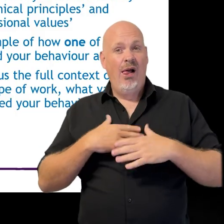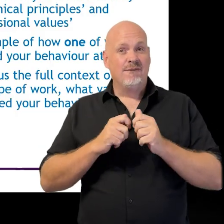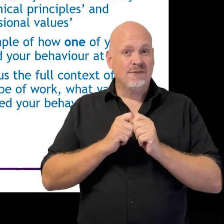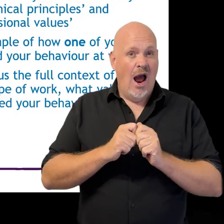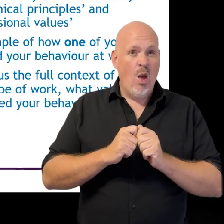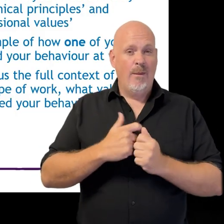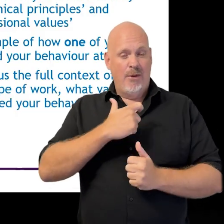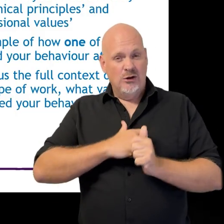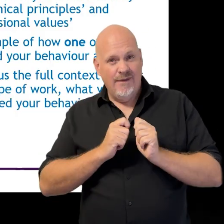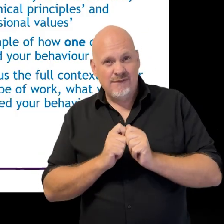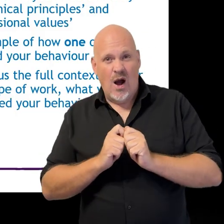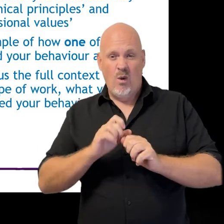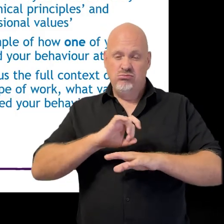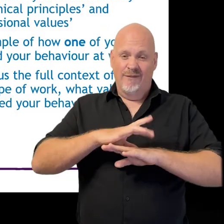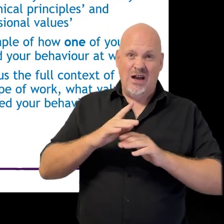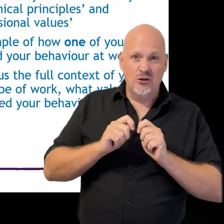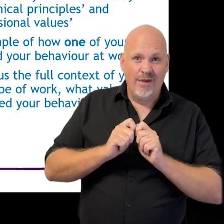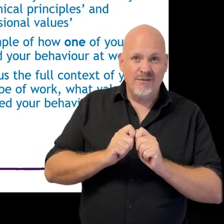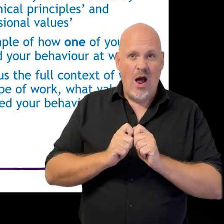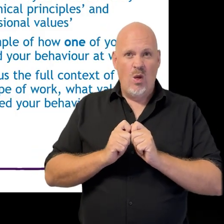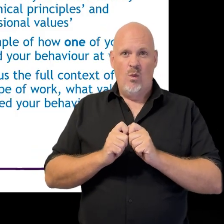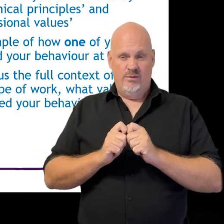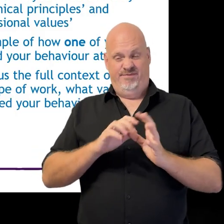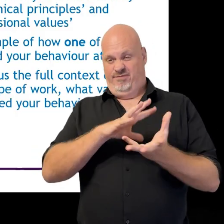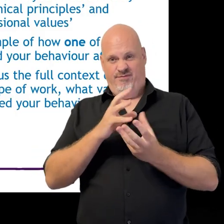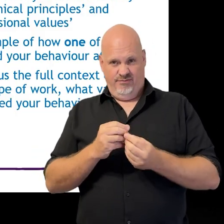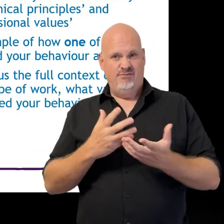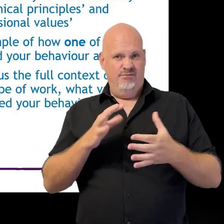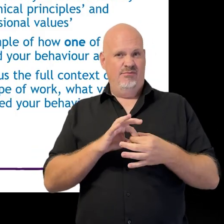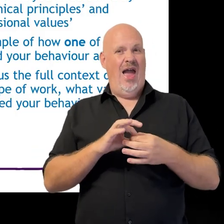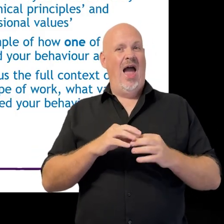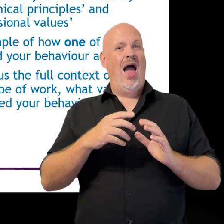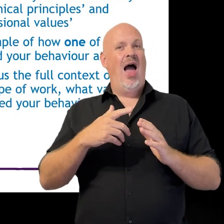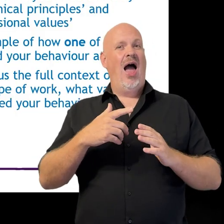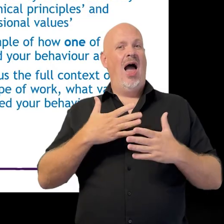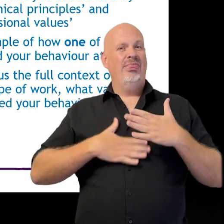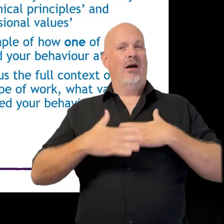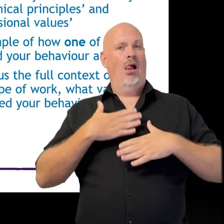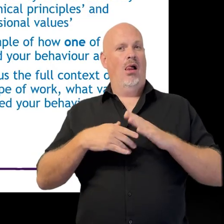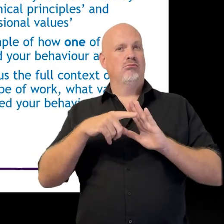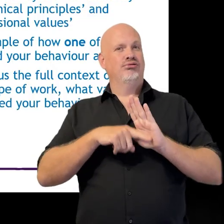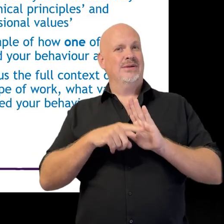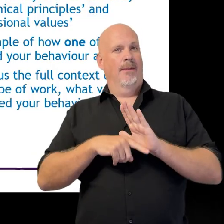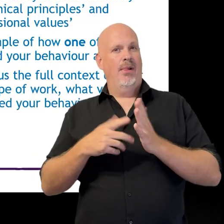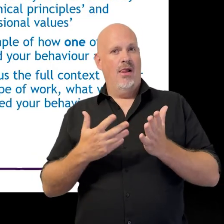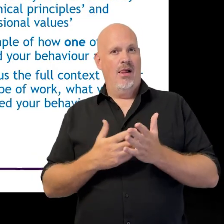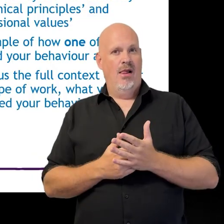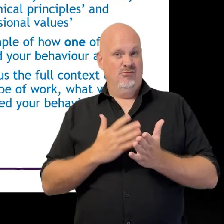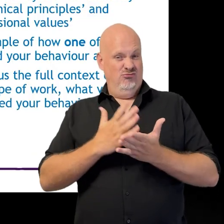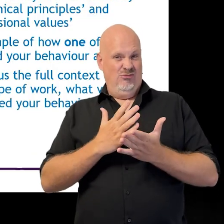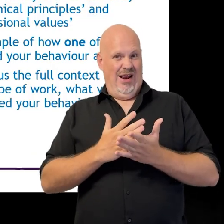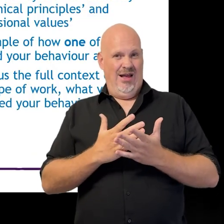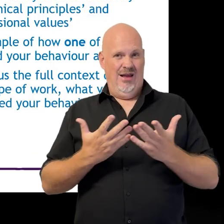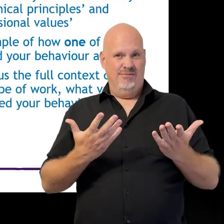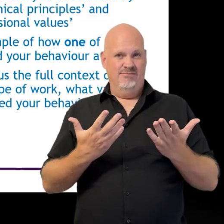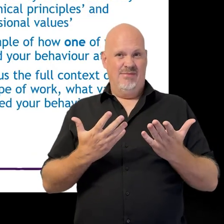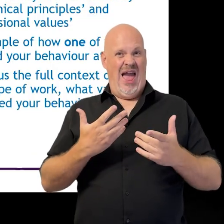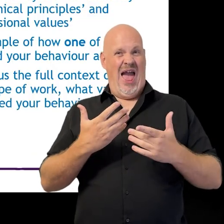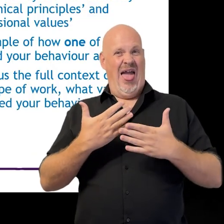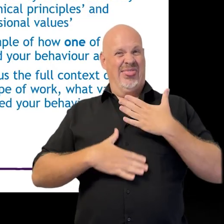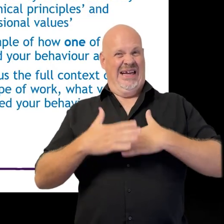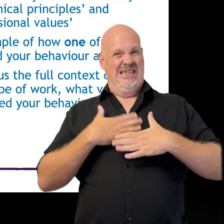that you understand them, they want to know that you do apply them as well. And they want the full context of the example. They want a fully